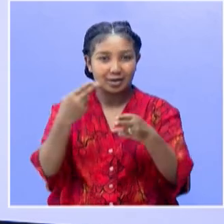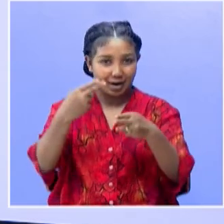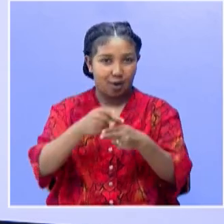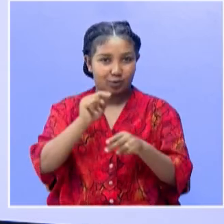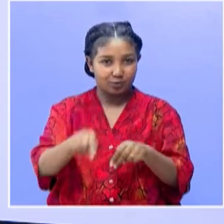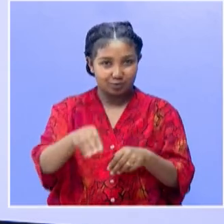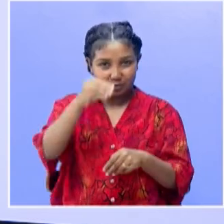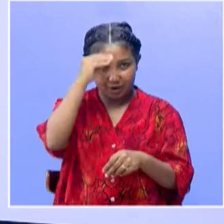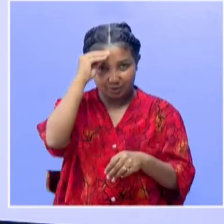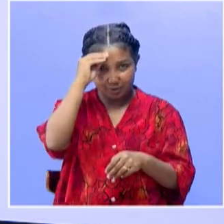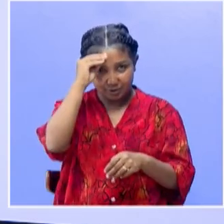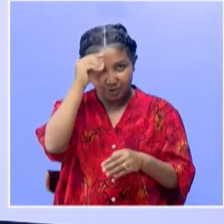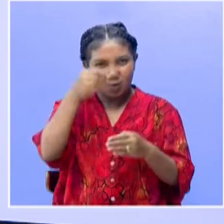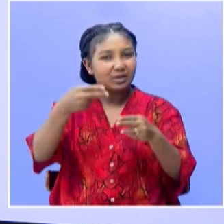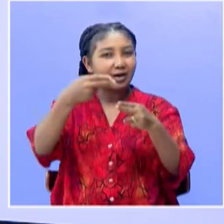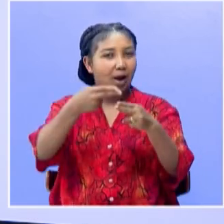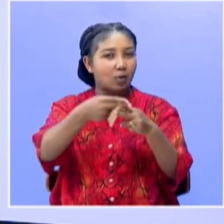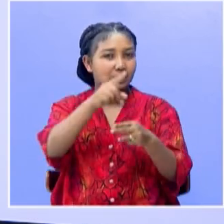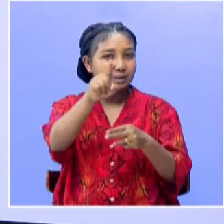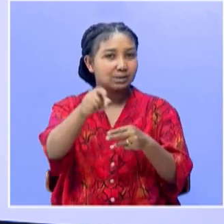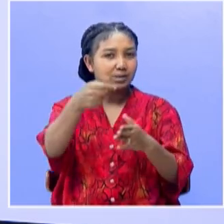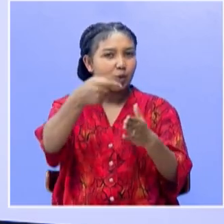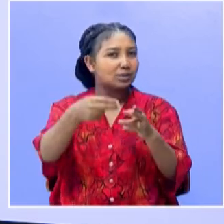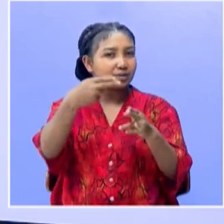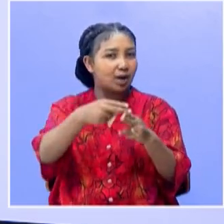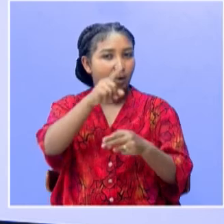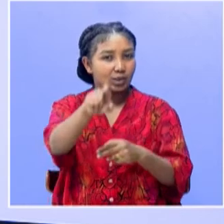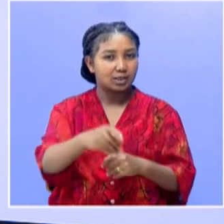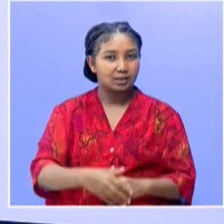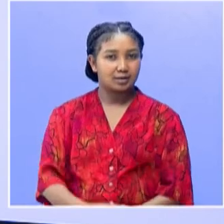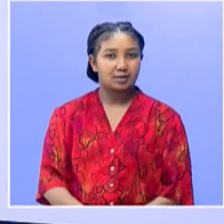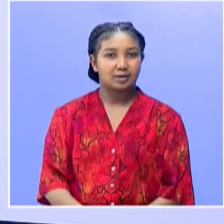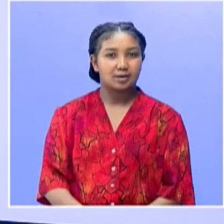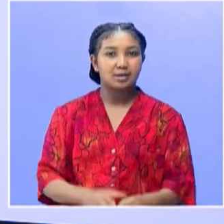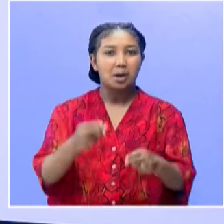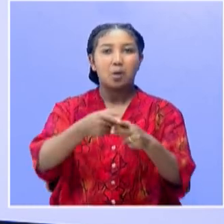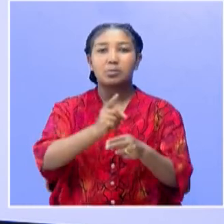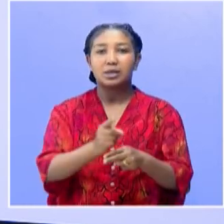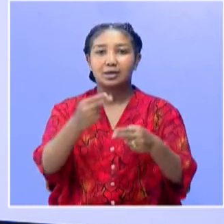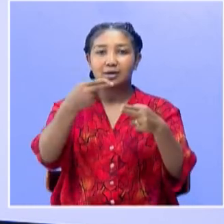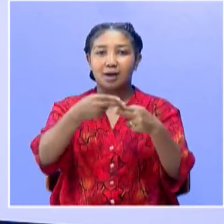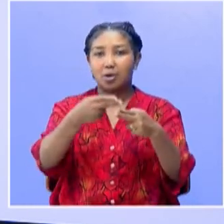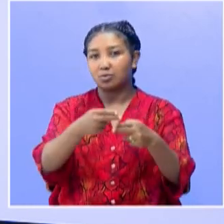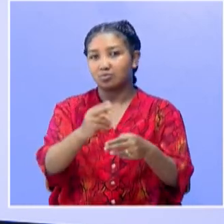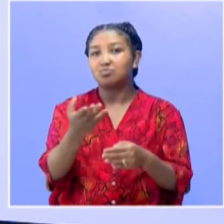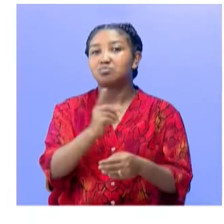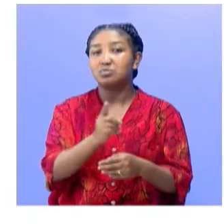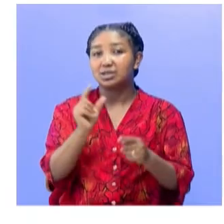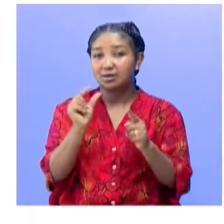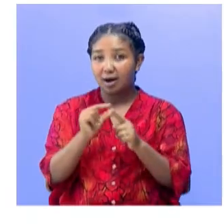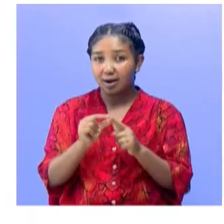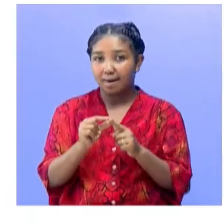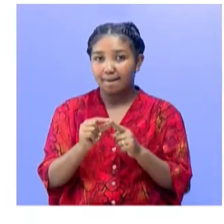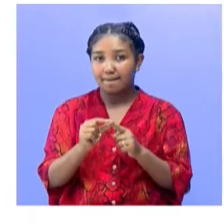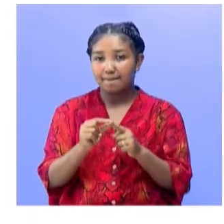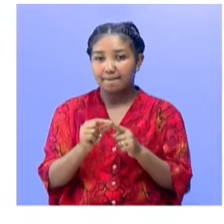nouns. What are nouns, or what is a noun? Yeah? A noun, obviously, it is what? It